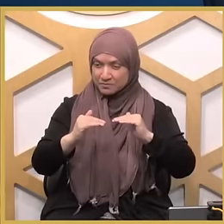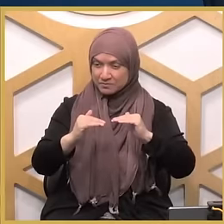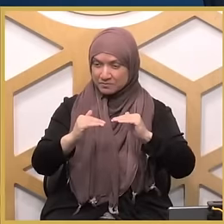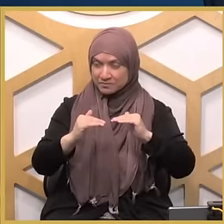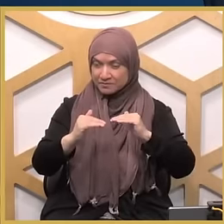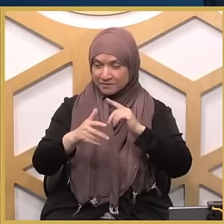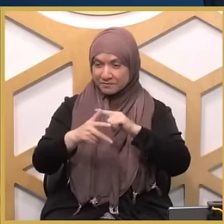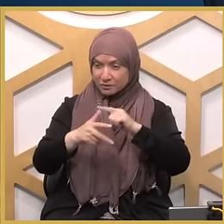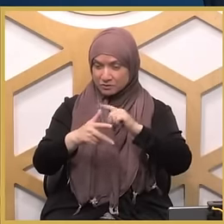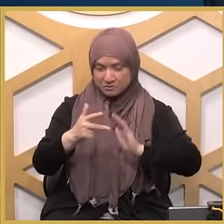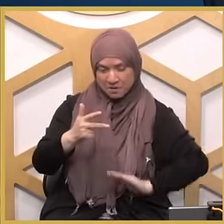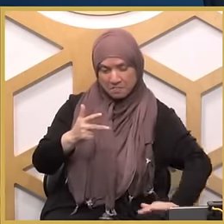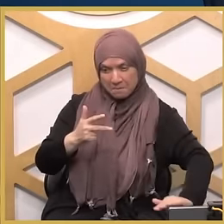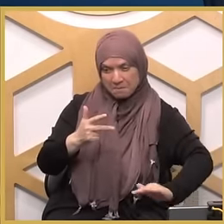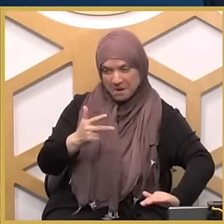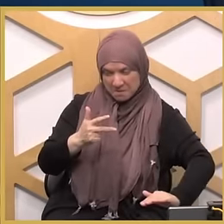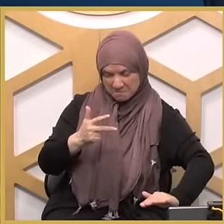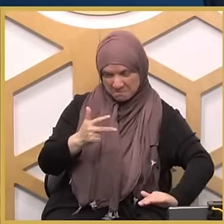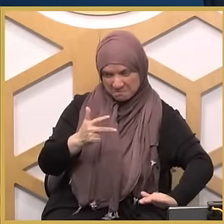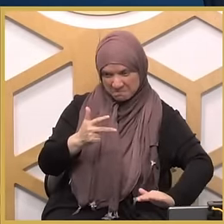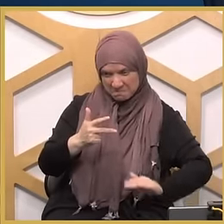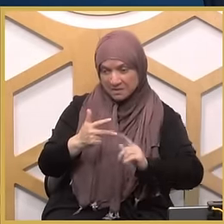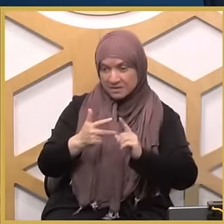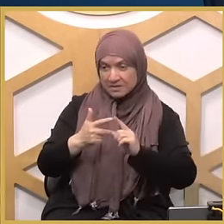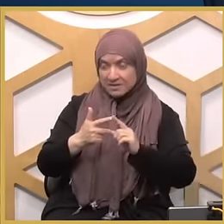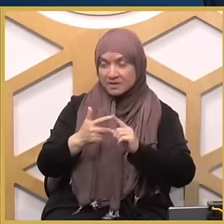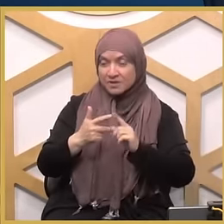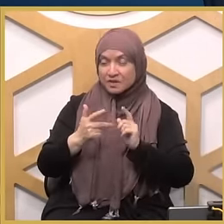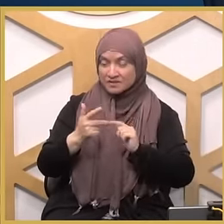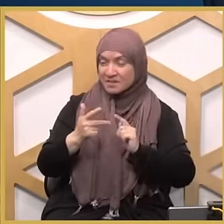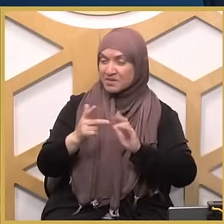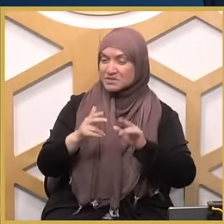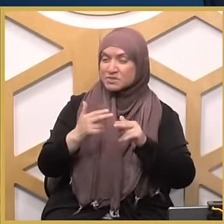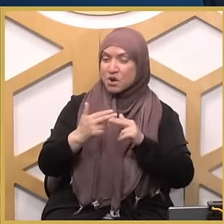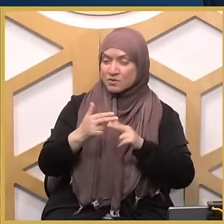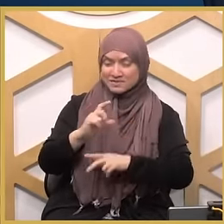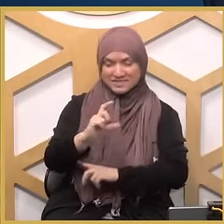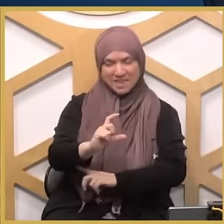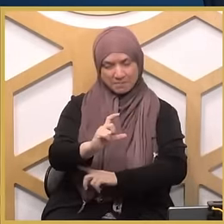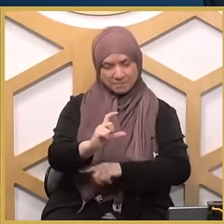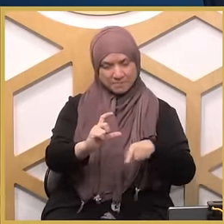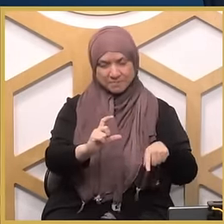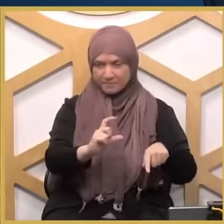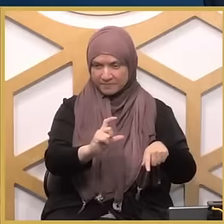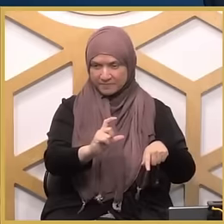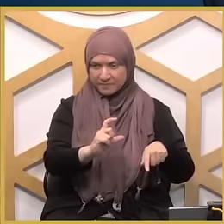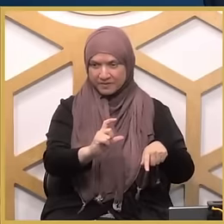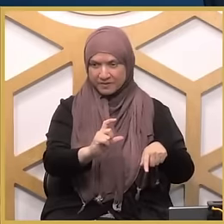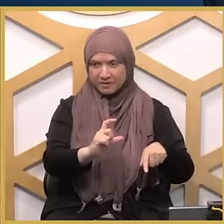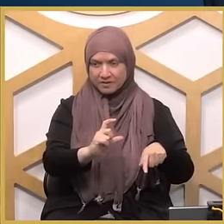what? Islam, which means submission to the rule of Allah subhanahu wa ta'ala. That's